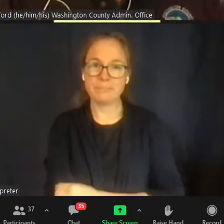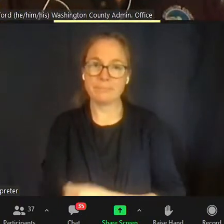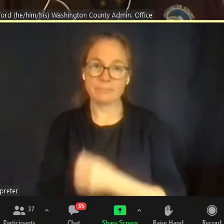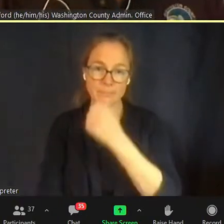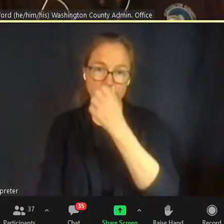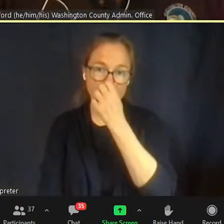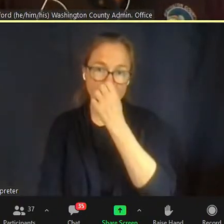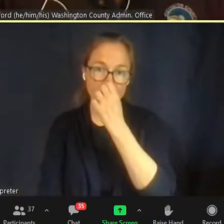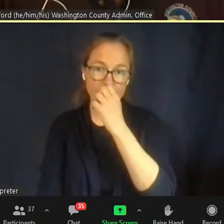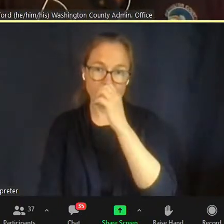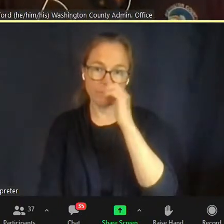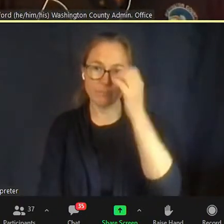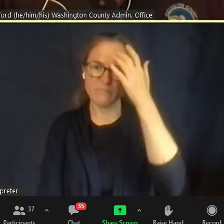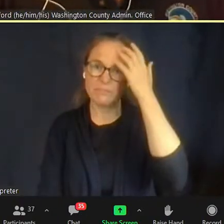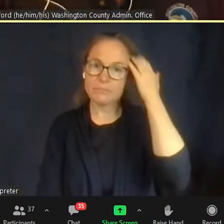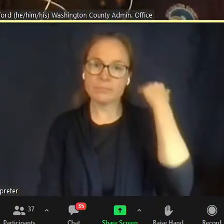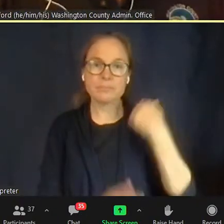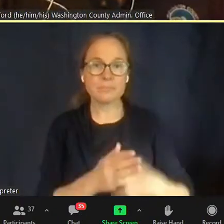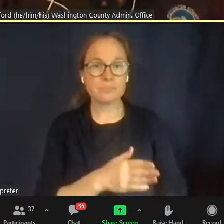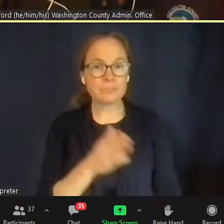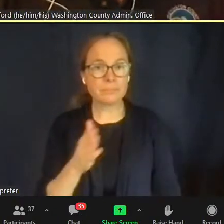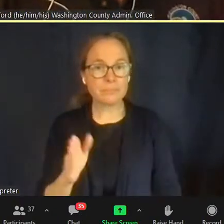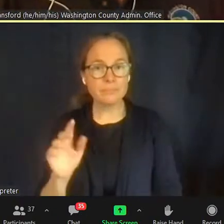Thank you, Commissioner. Commissioner Treese.